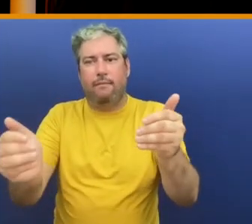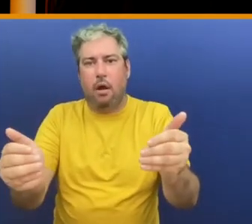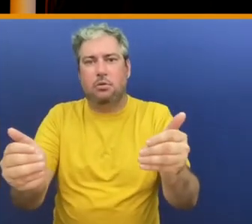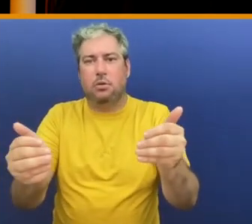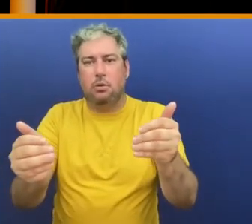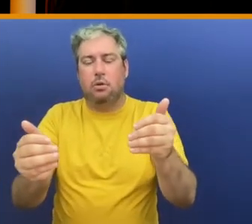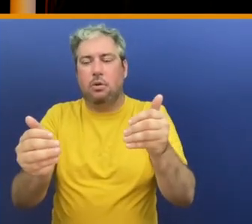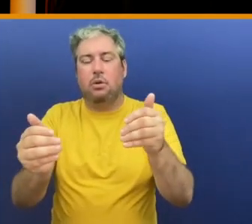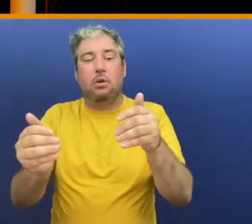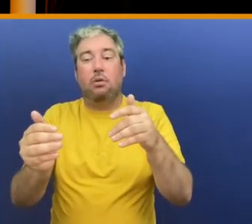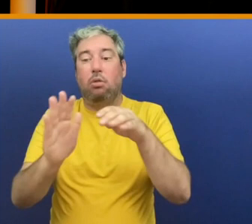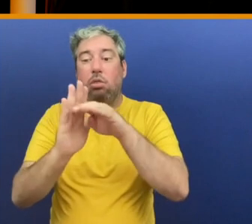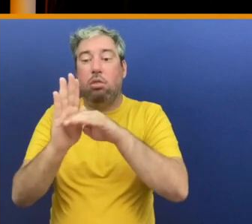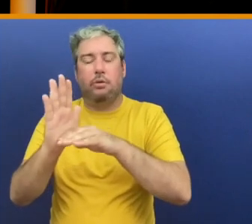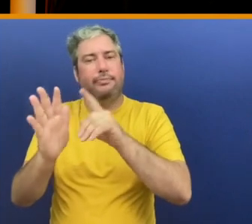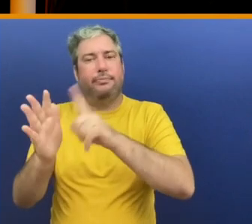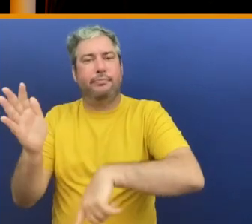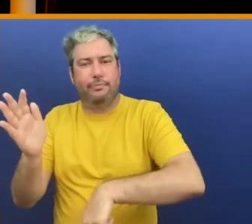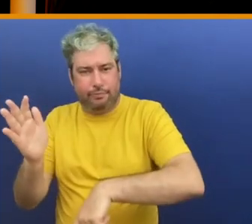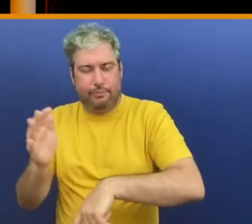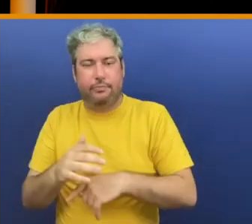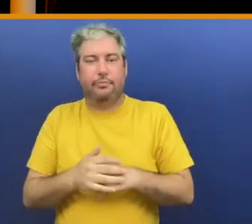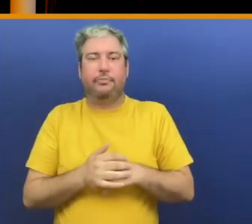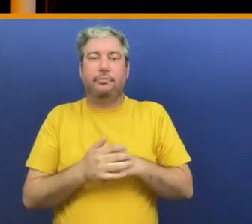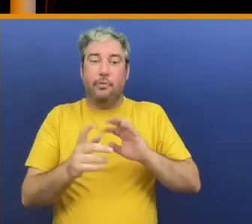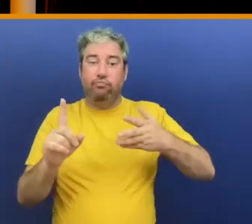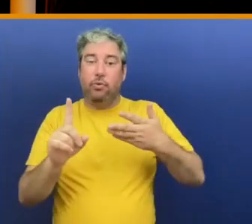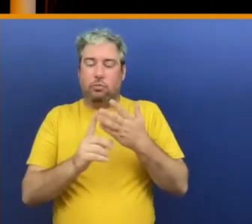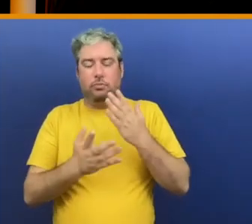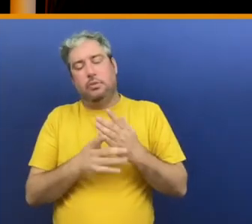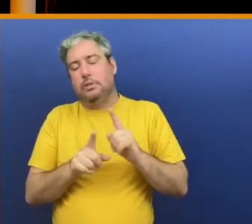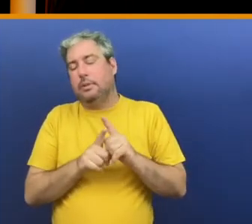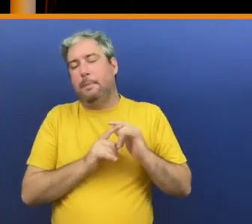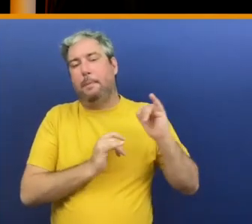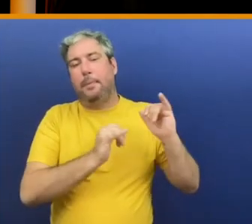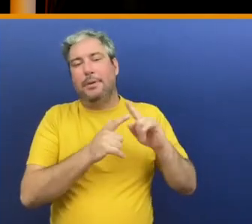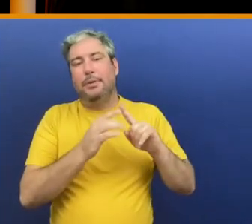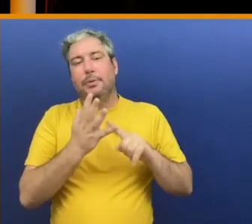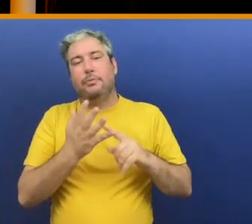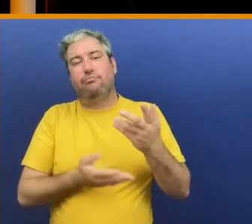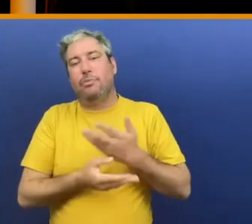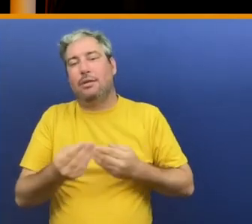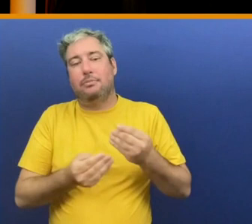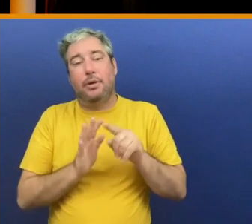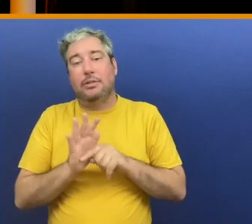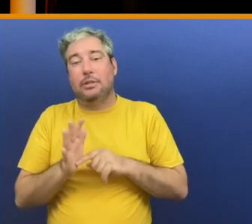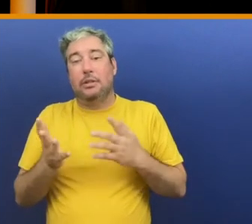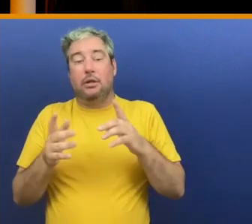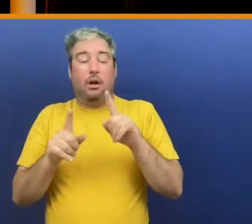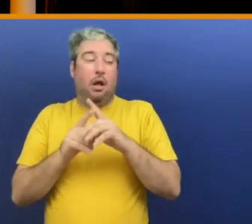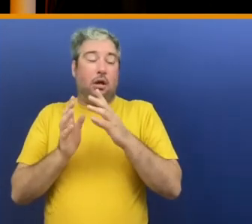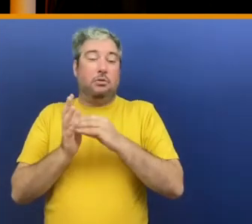trade policy, for example, through the Generalised Scheme of Preferences, GSP Plus, and Everything But Arms